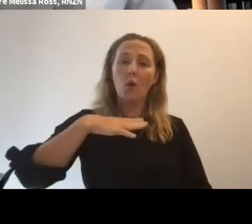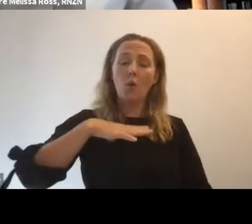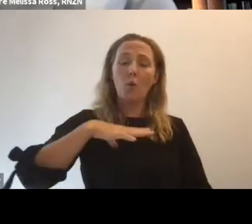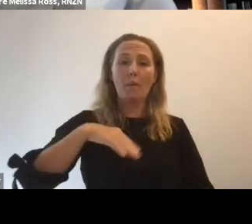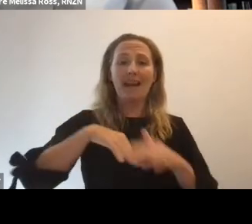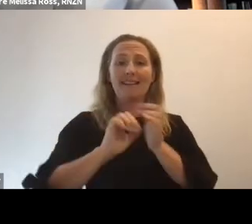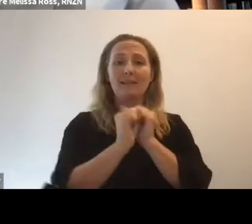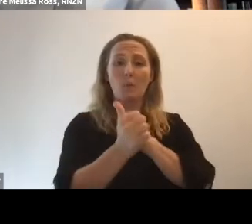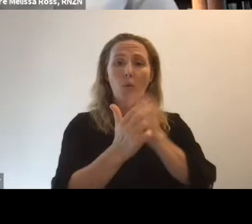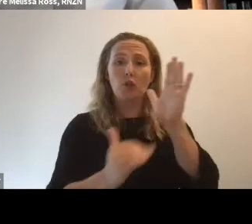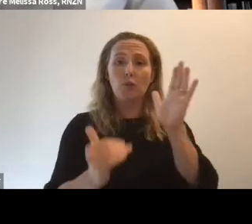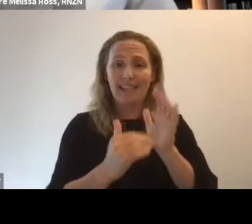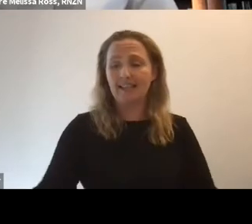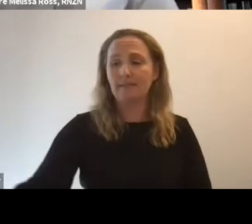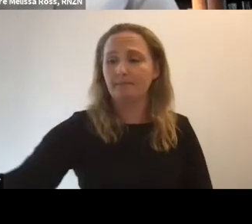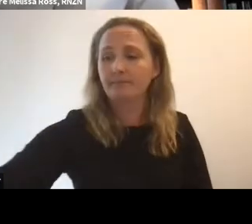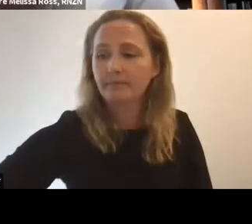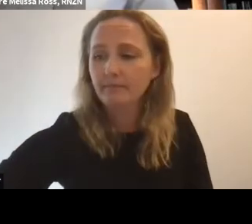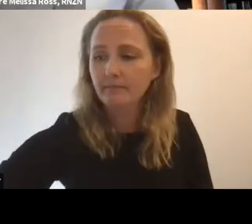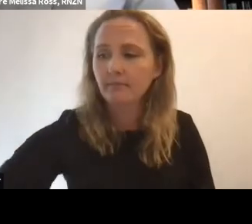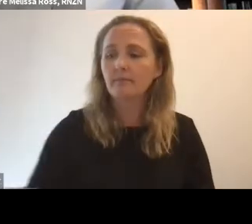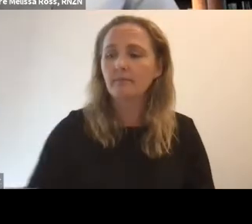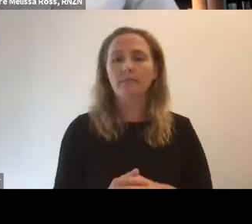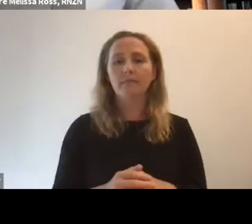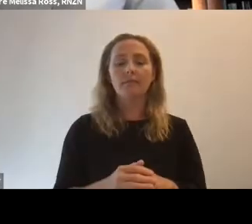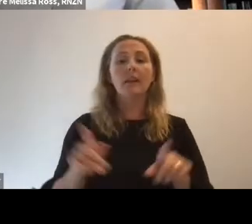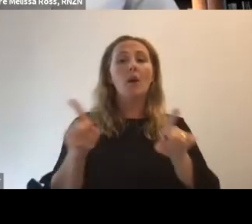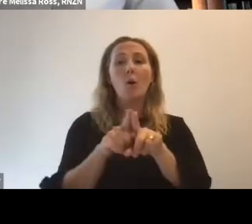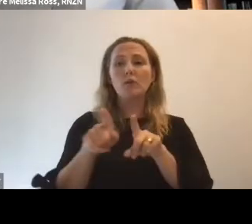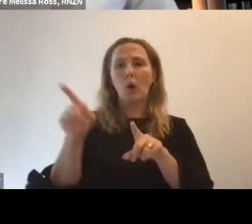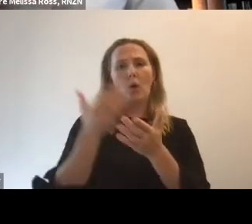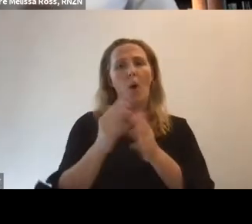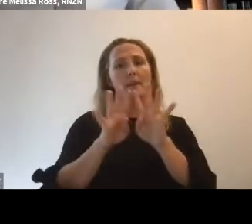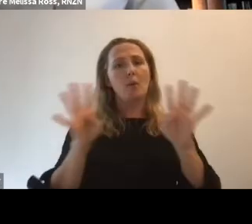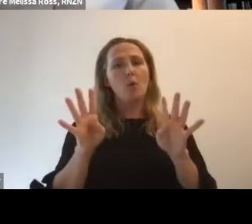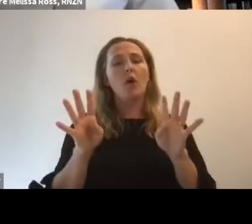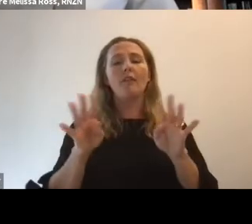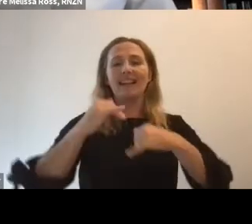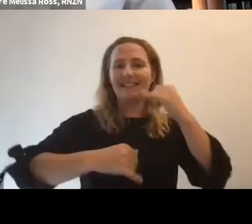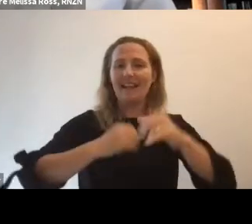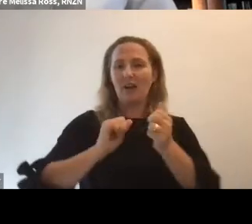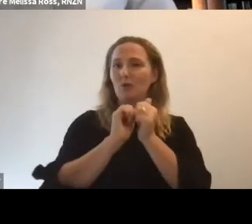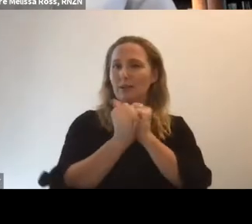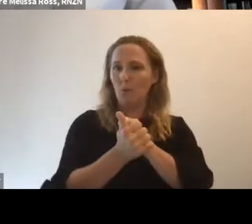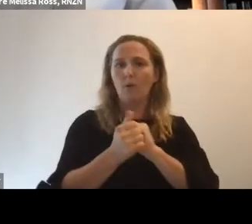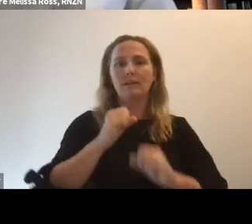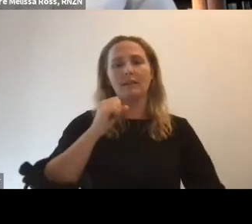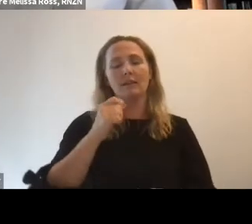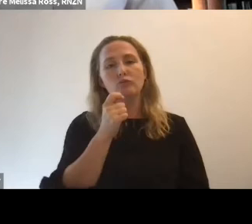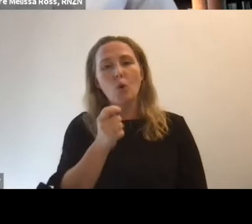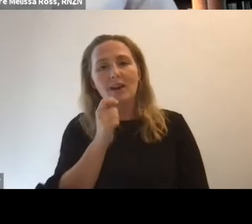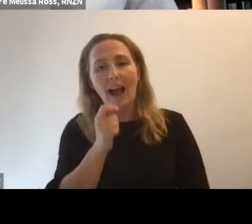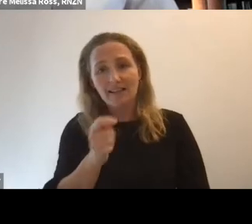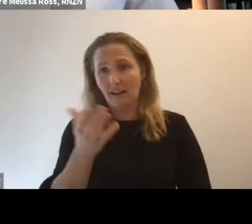also on the board of the International Sport Broadcaster. Previously, a long career as a lawyer for 20